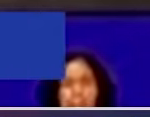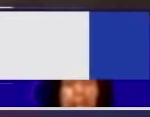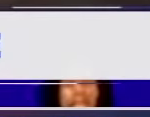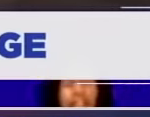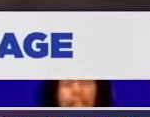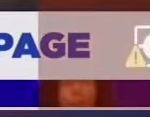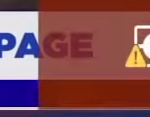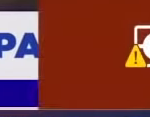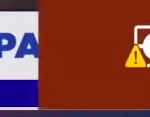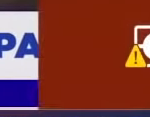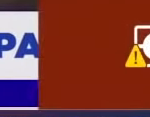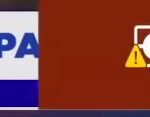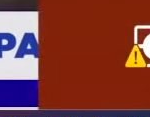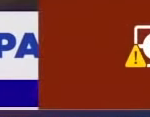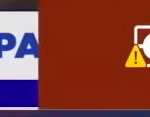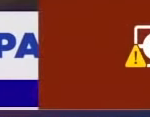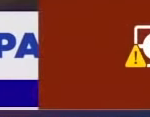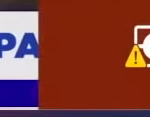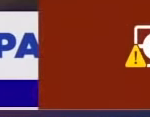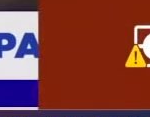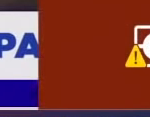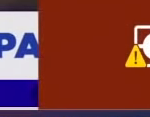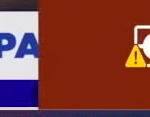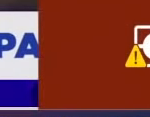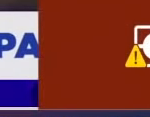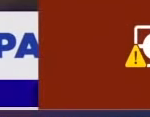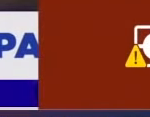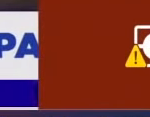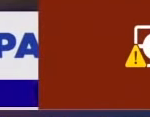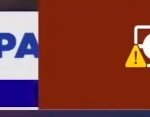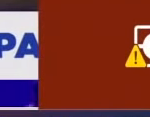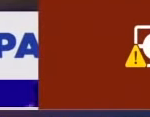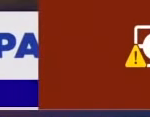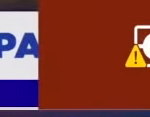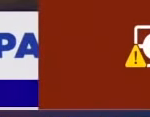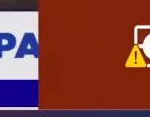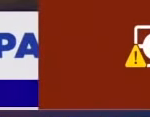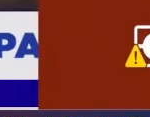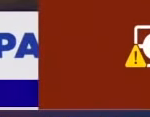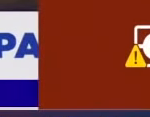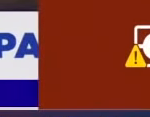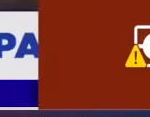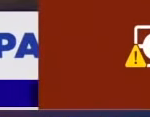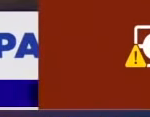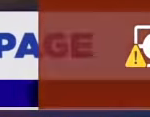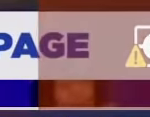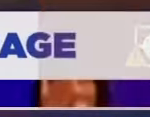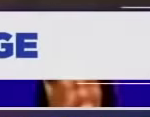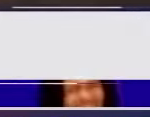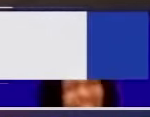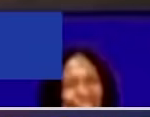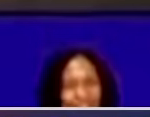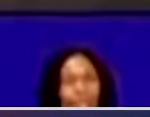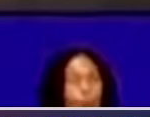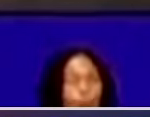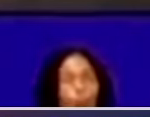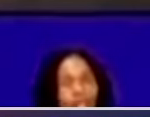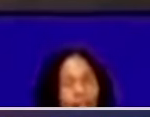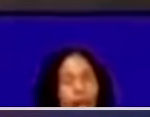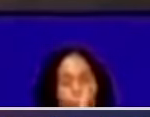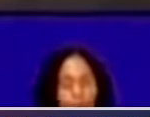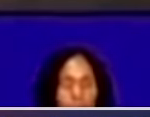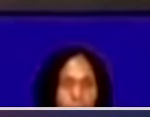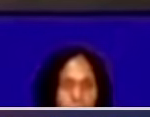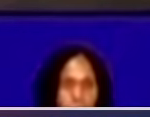to every single corner of the state. Meanwhile, the DA has shown you exactly what a capable, merit-based